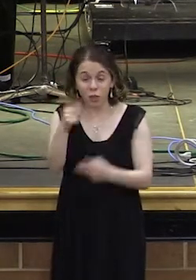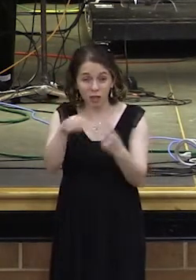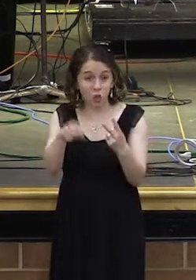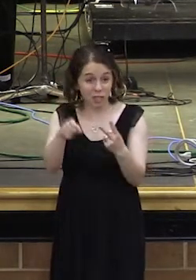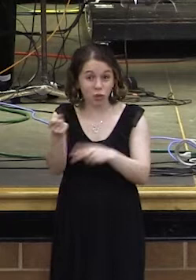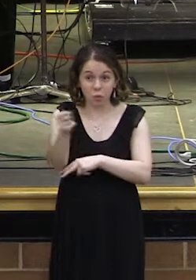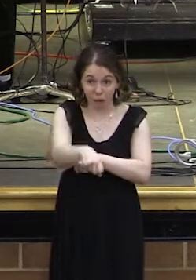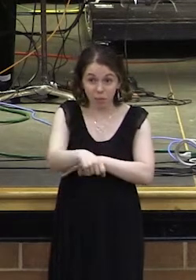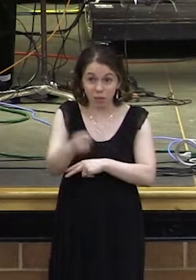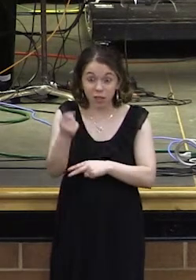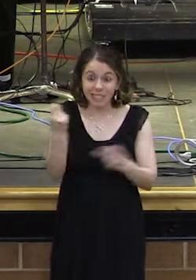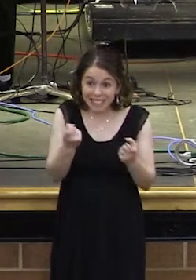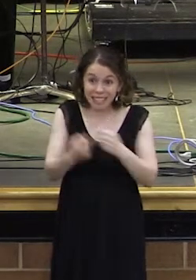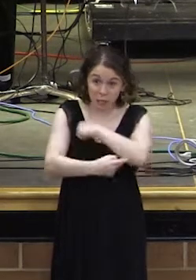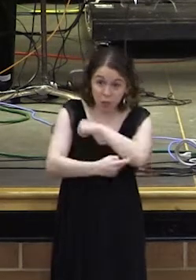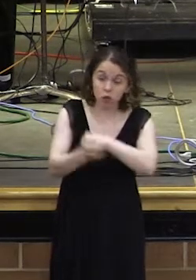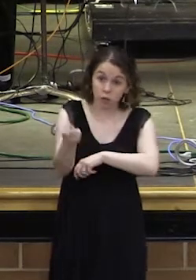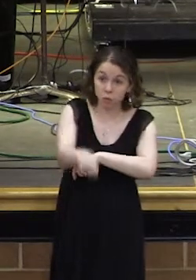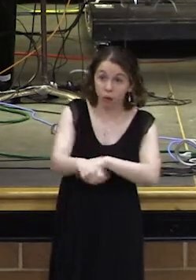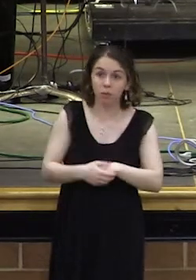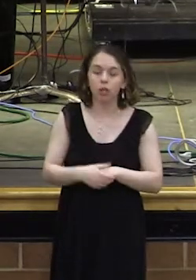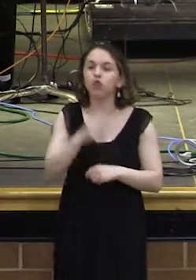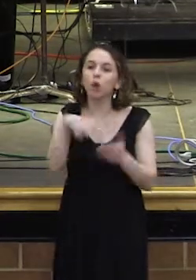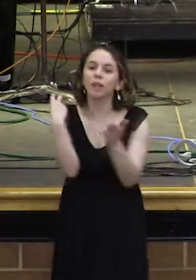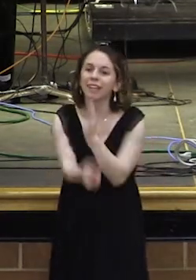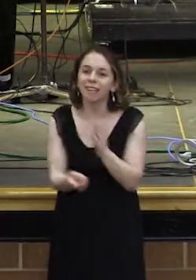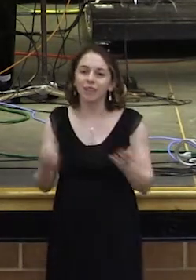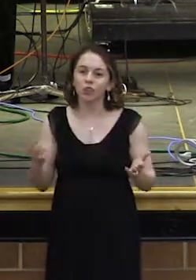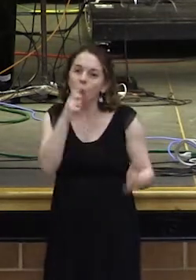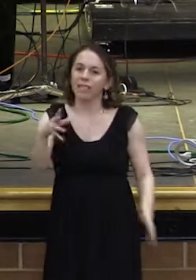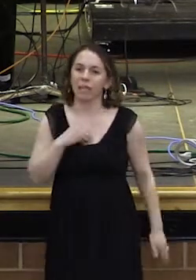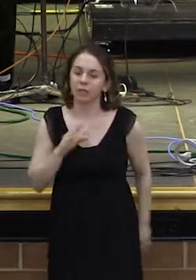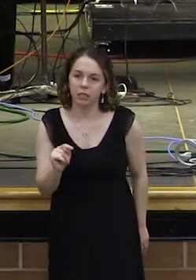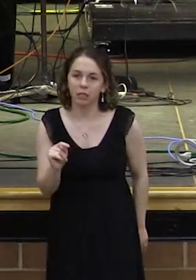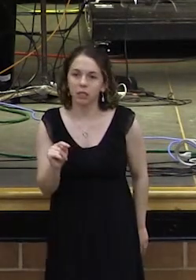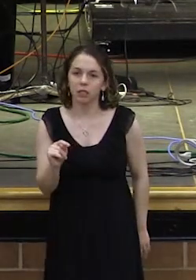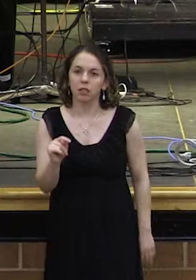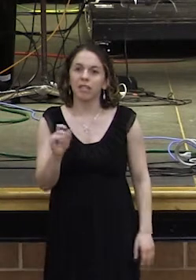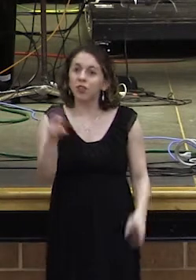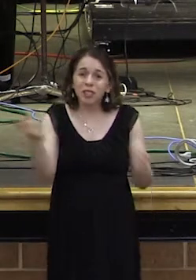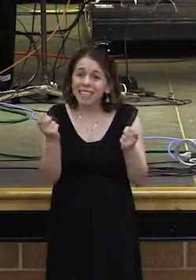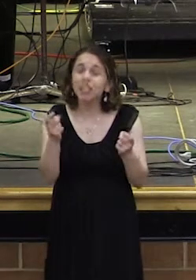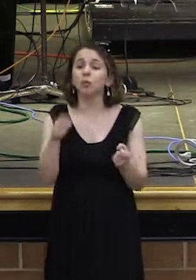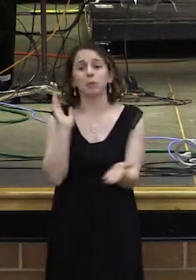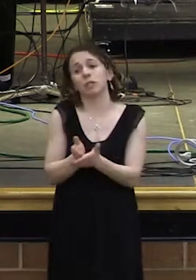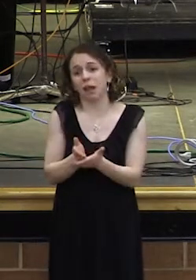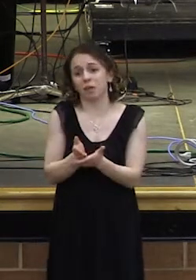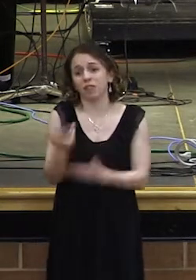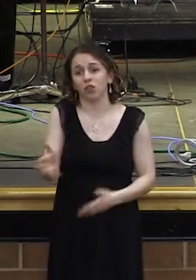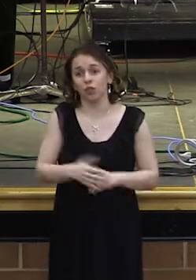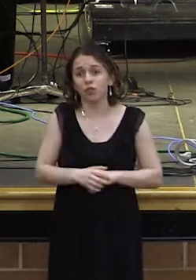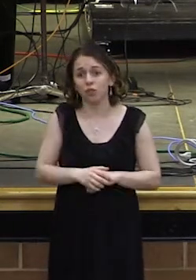overcome everybody say Lord give me an overcoming Spirit give me a heart that knows I can be victorious in